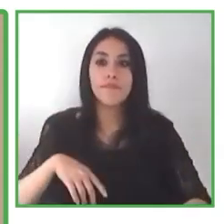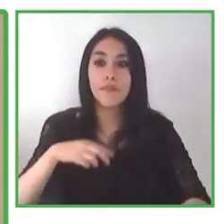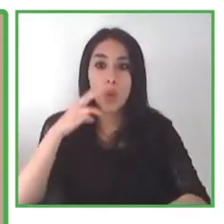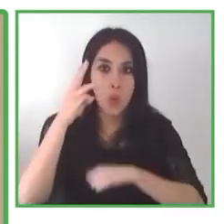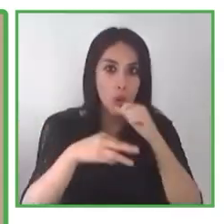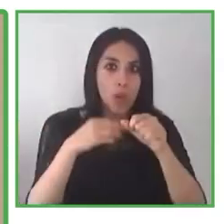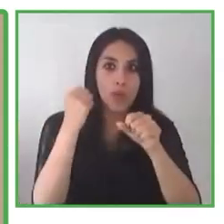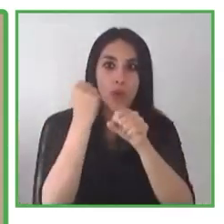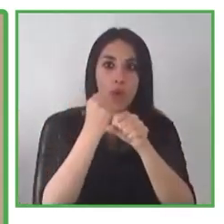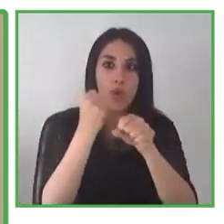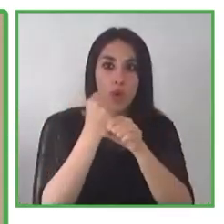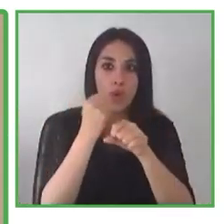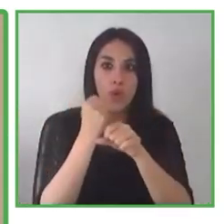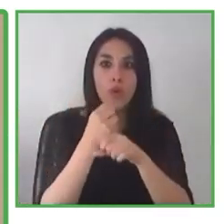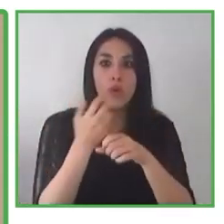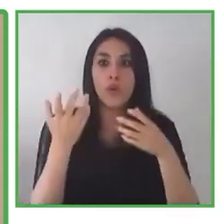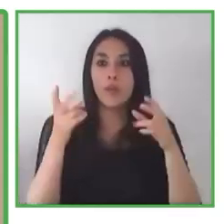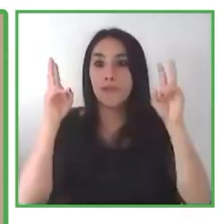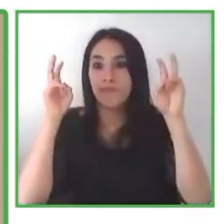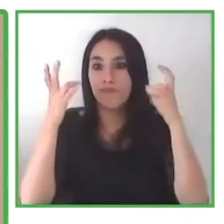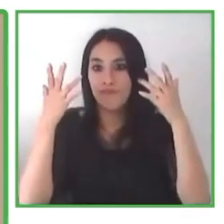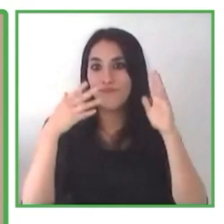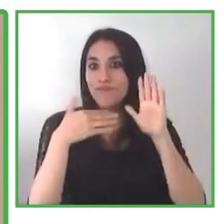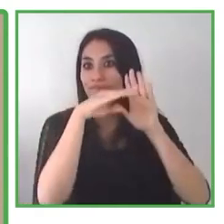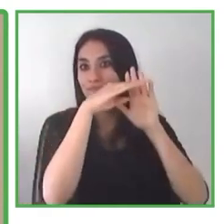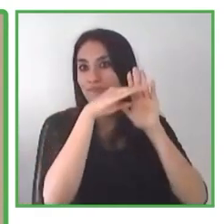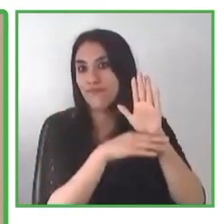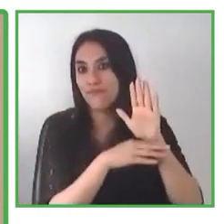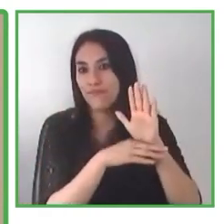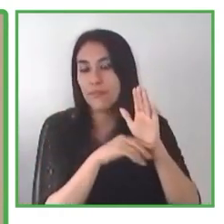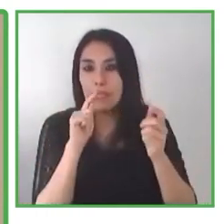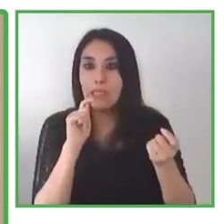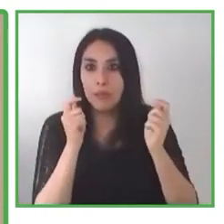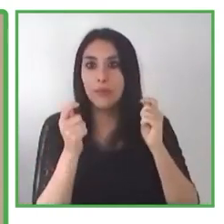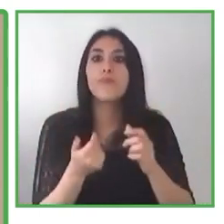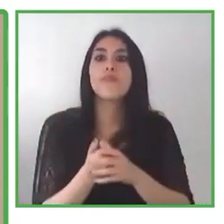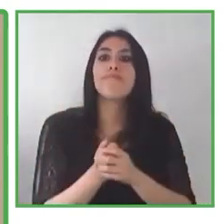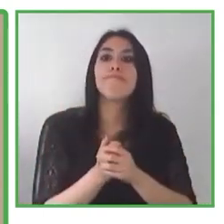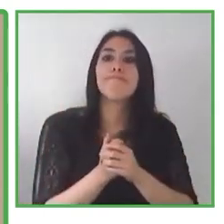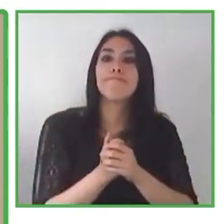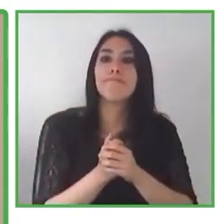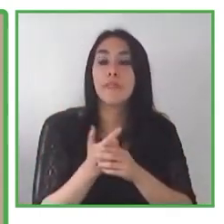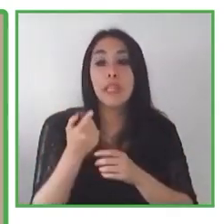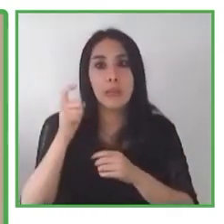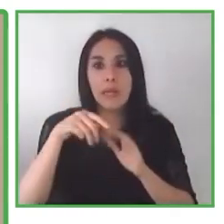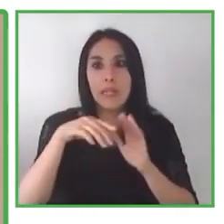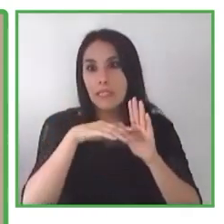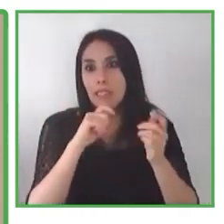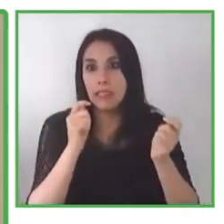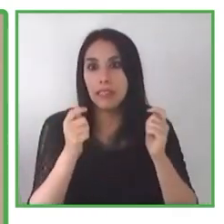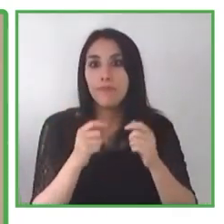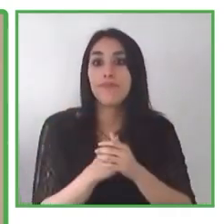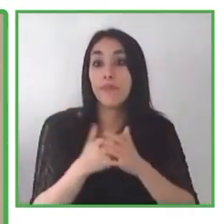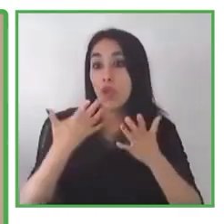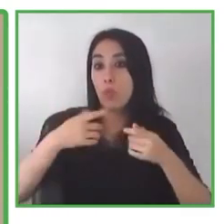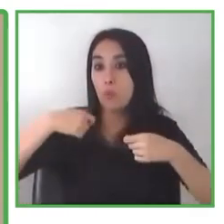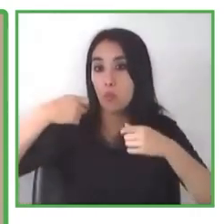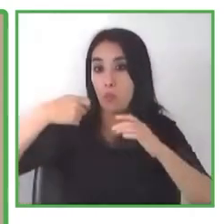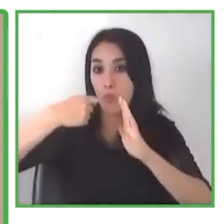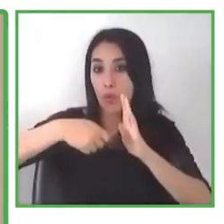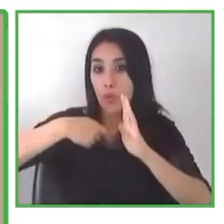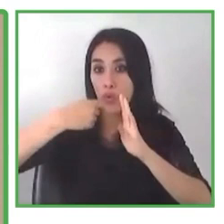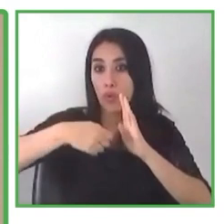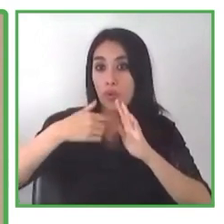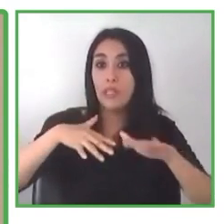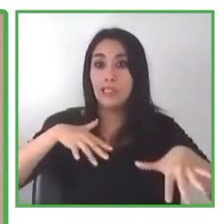successful communication in the labor market, the creation of conscience to have reasonable opportunities. These